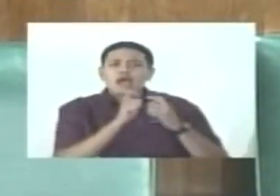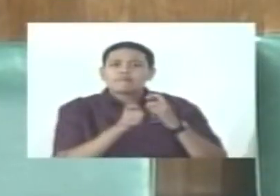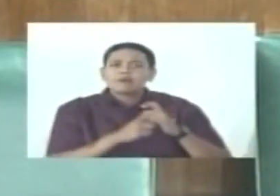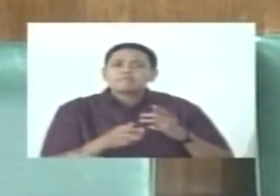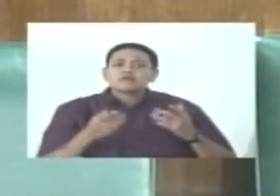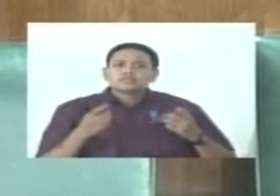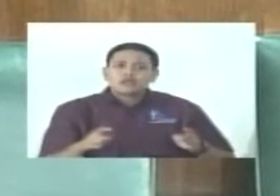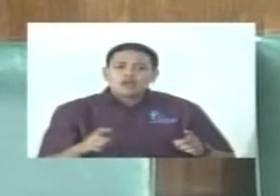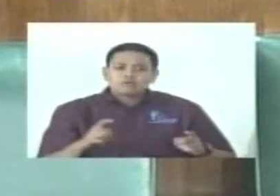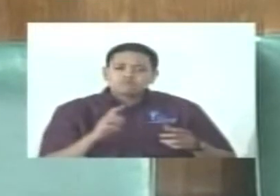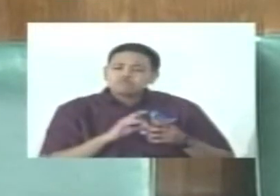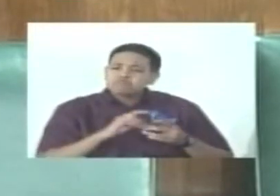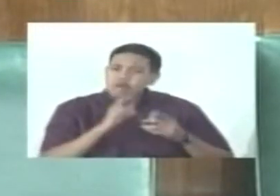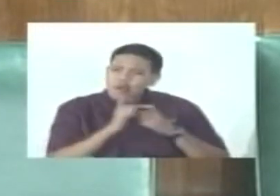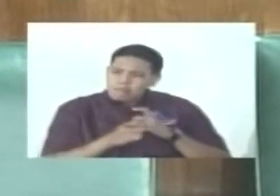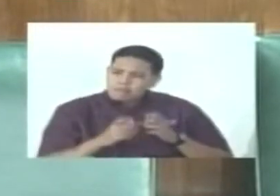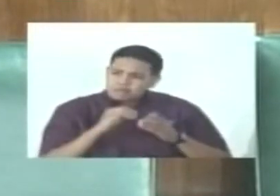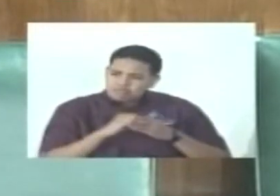amendments to